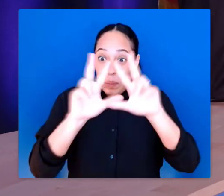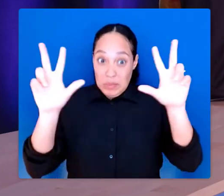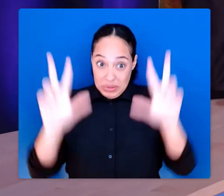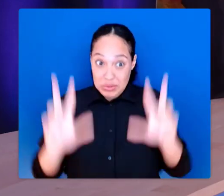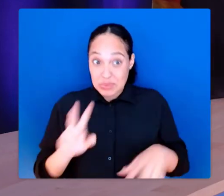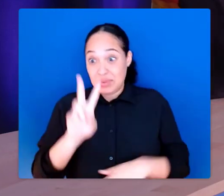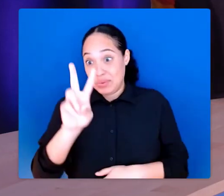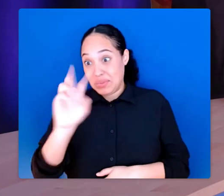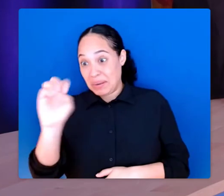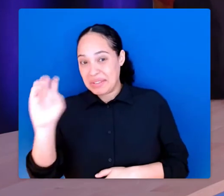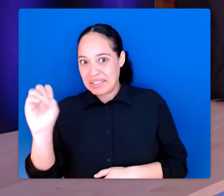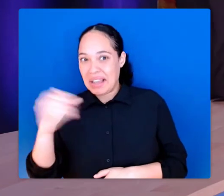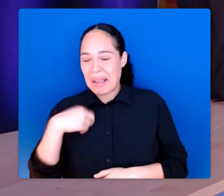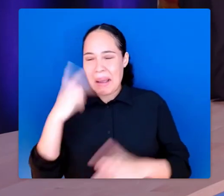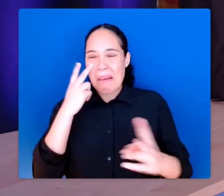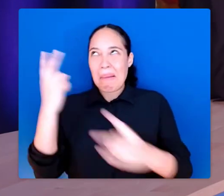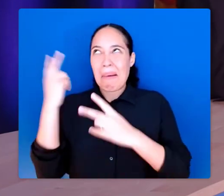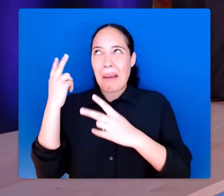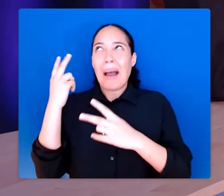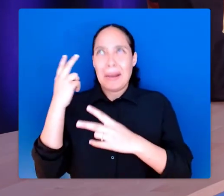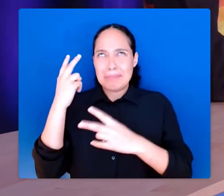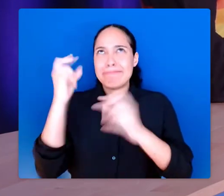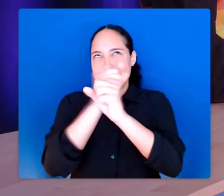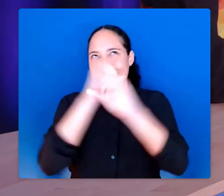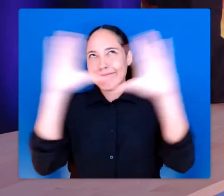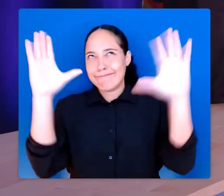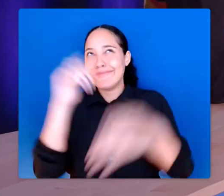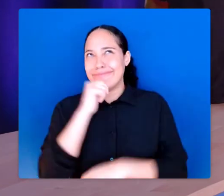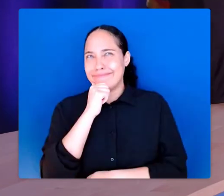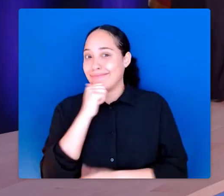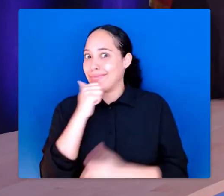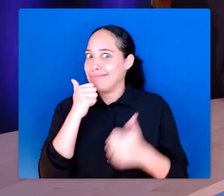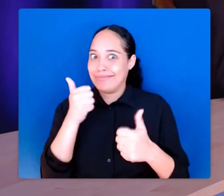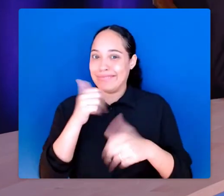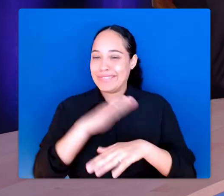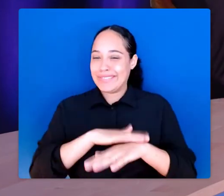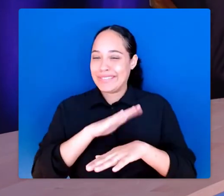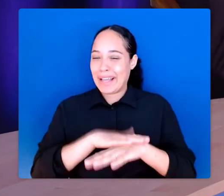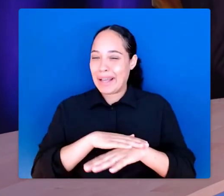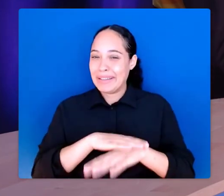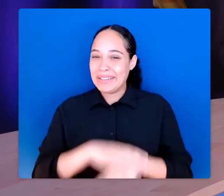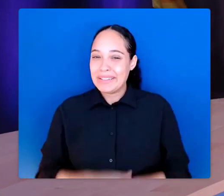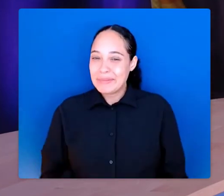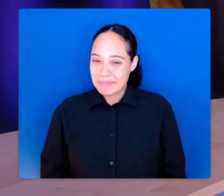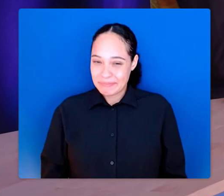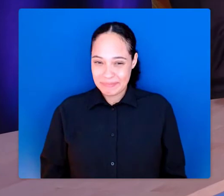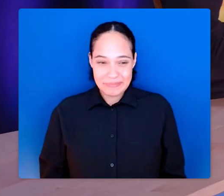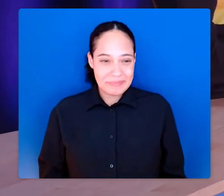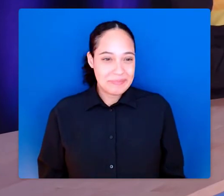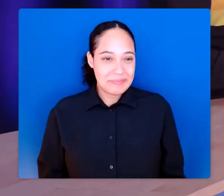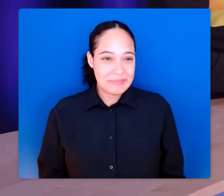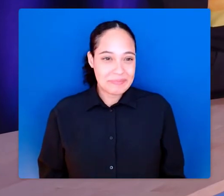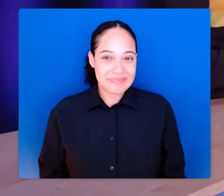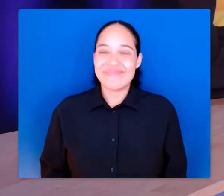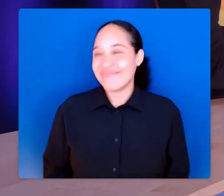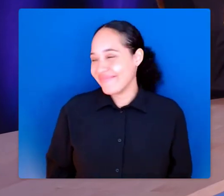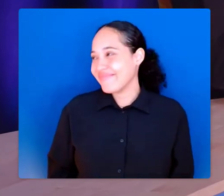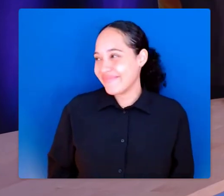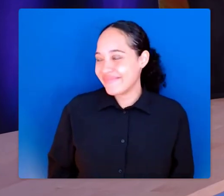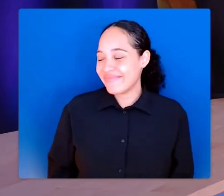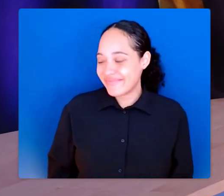previous workplace, not with Avanart, so I was working with an insurance company. So there I had a person who was an